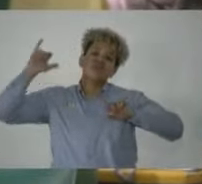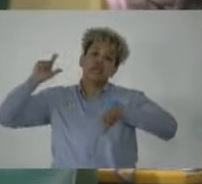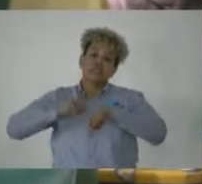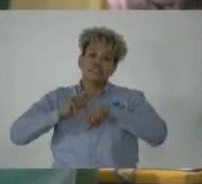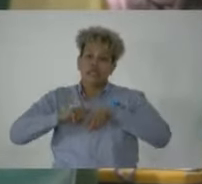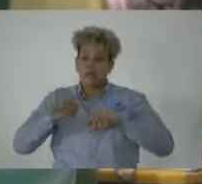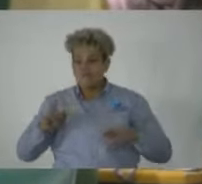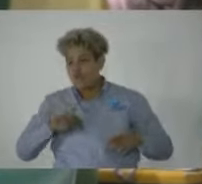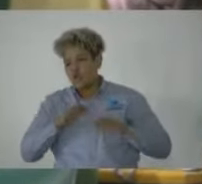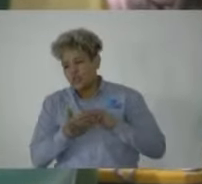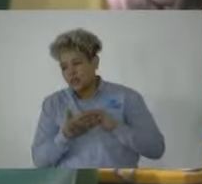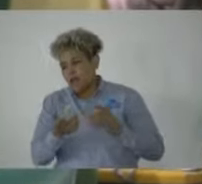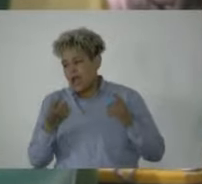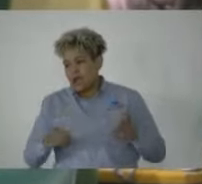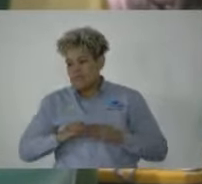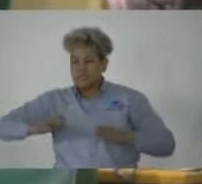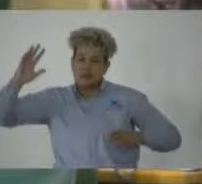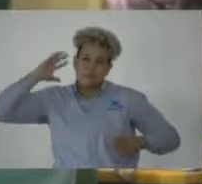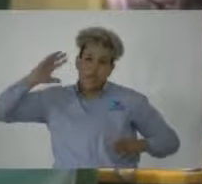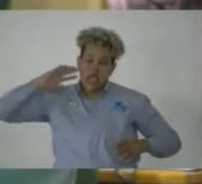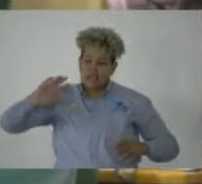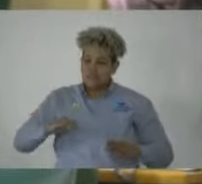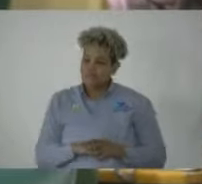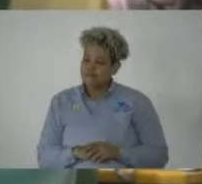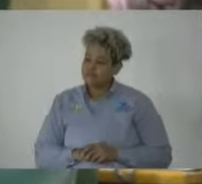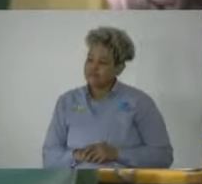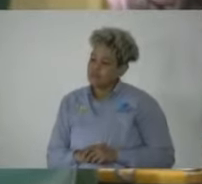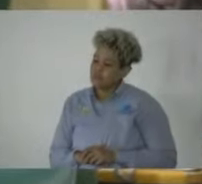collective behalf in the past.